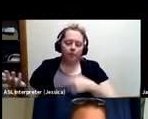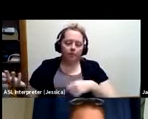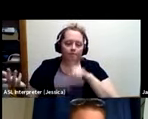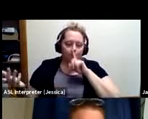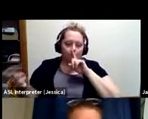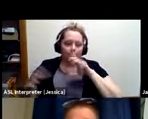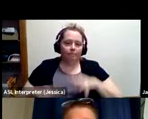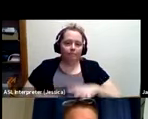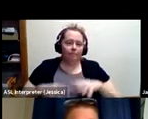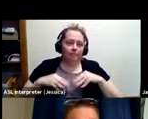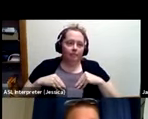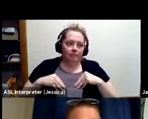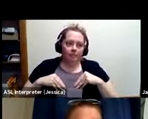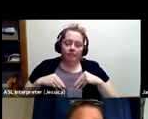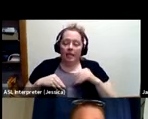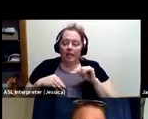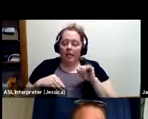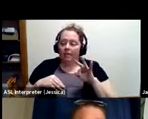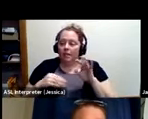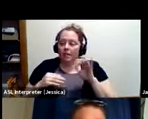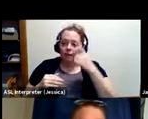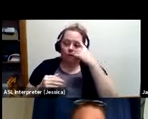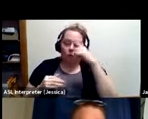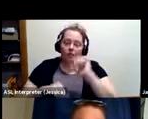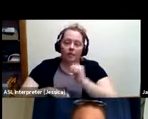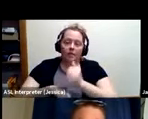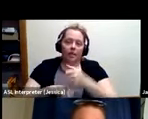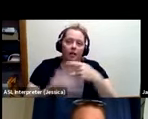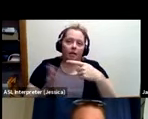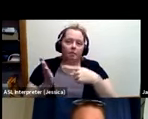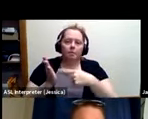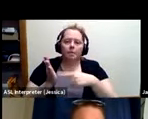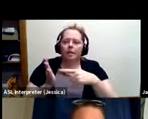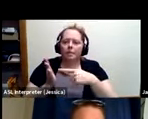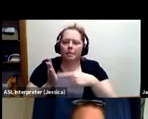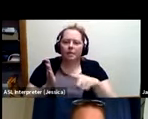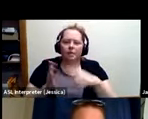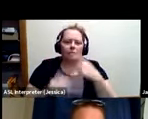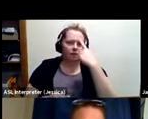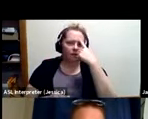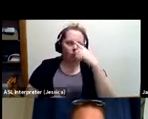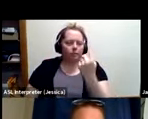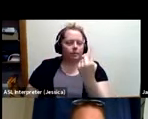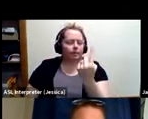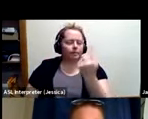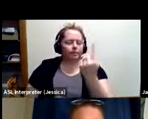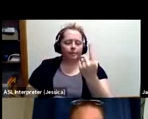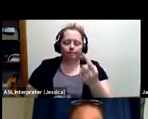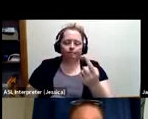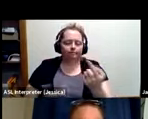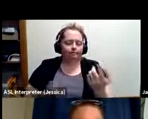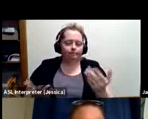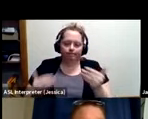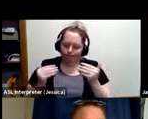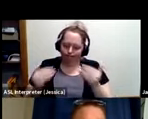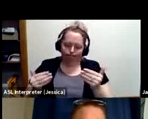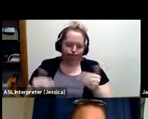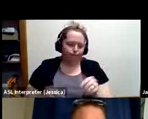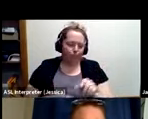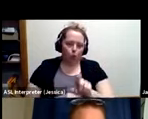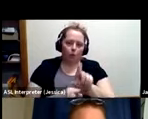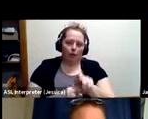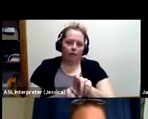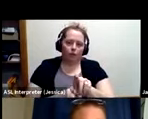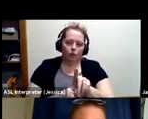you have to do it, you have to do it. And sometimes, and I will often, with young people, if I, for instance, need